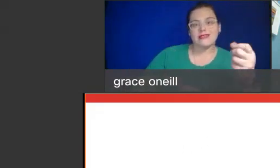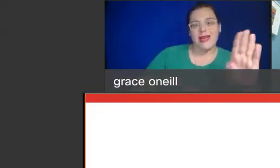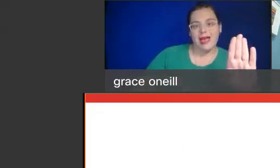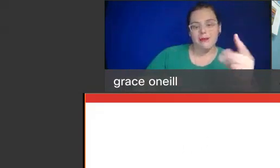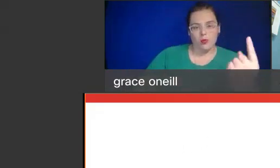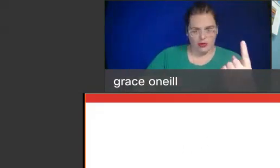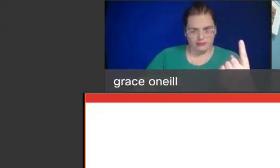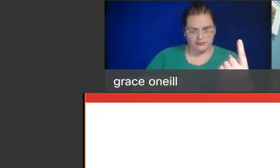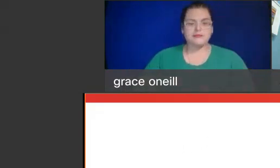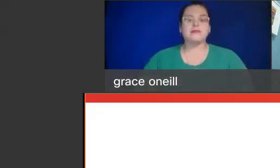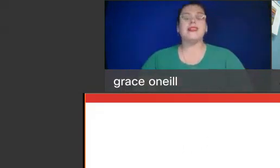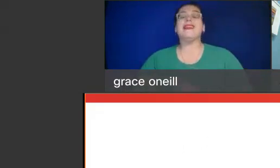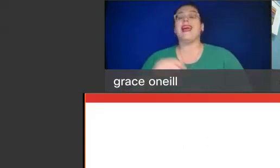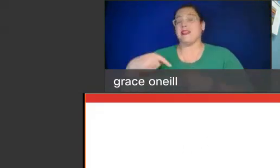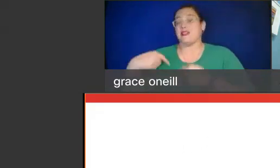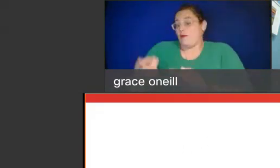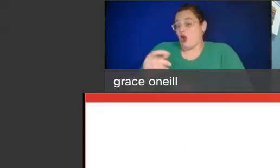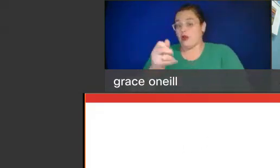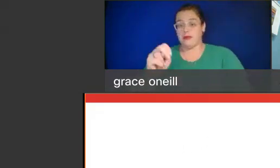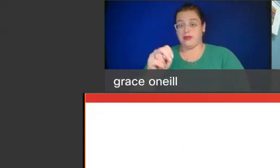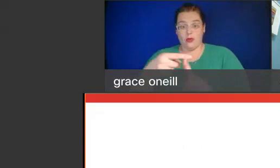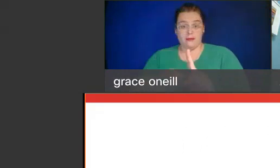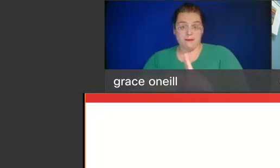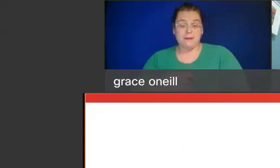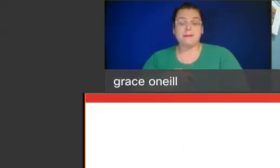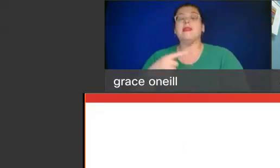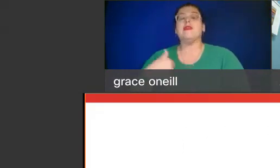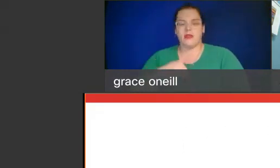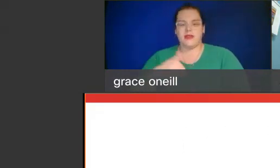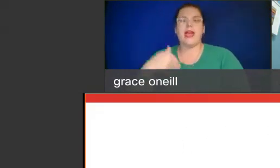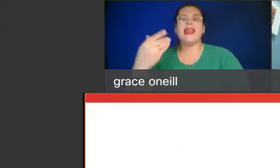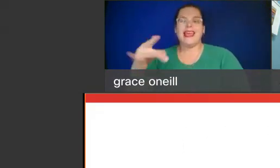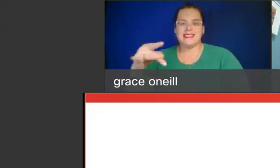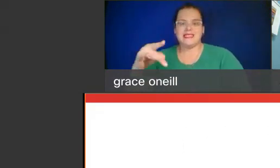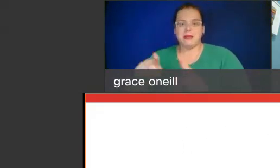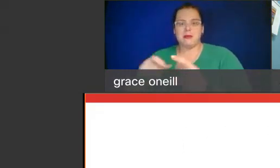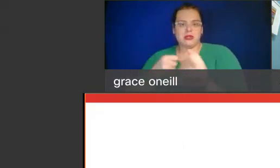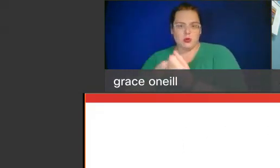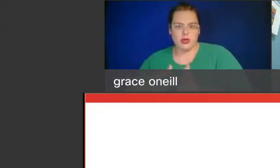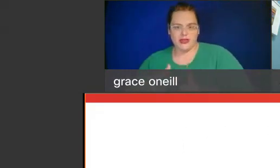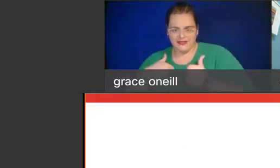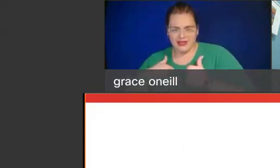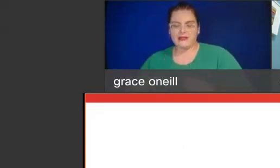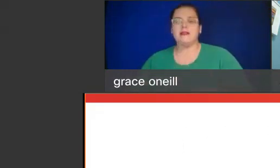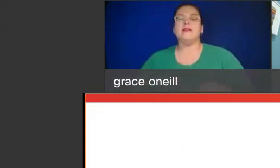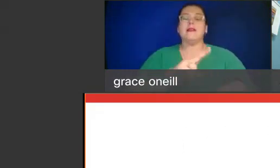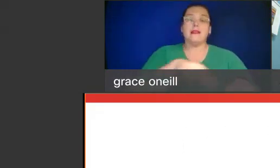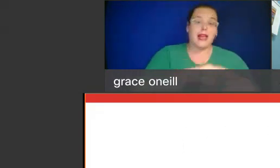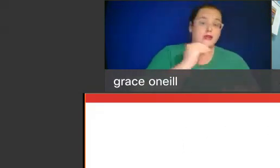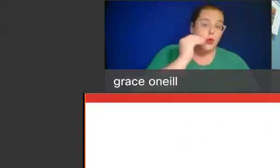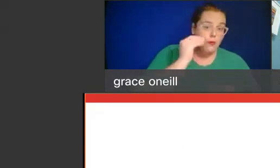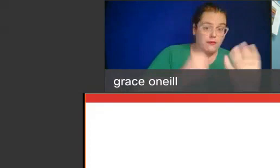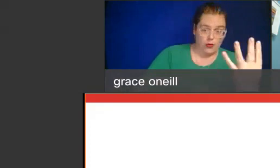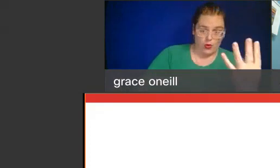in January thus far, we have had 18 people in supported living, 4 in natural homes,